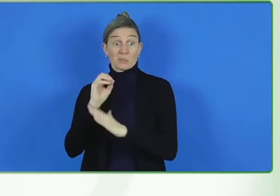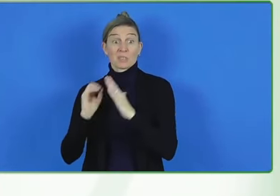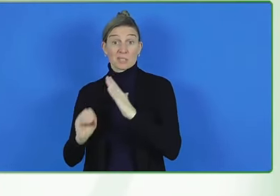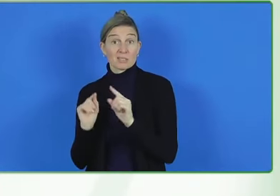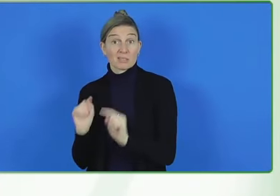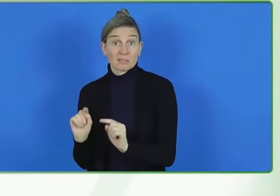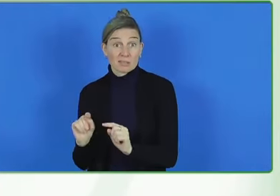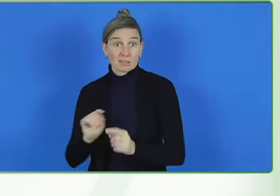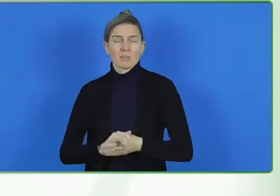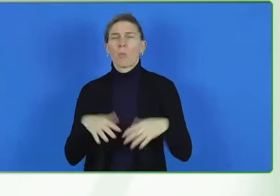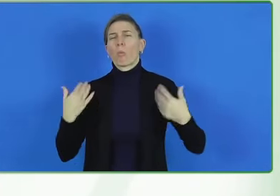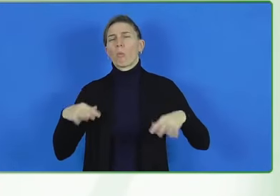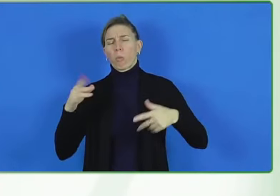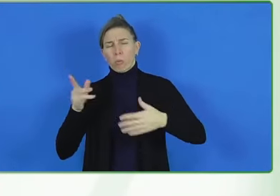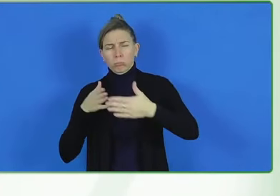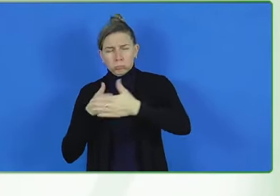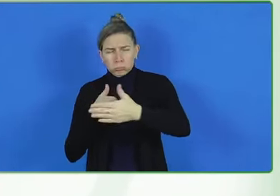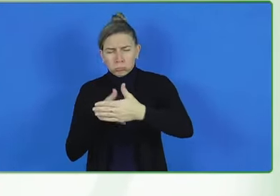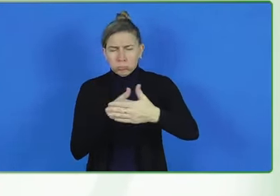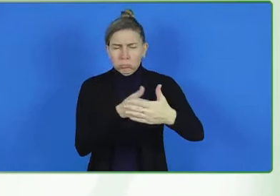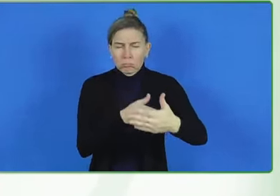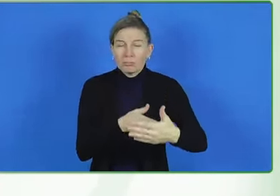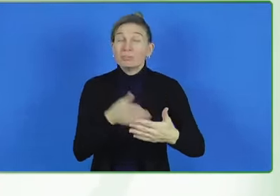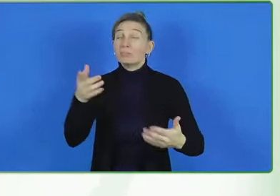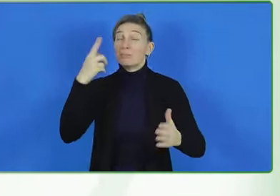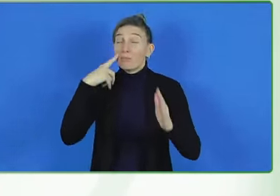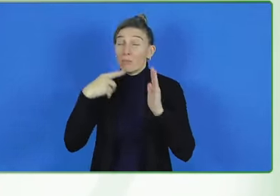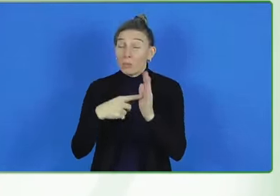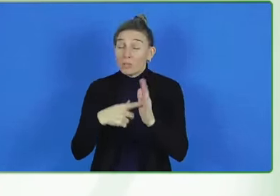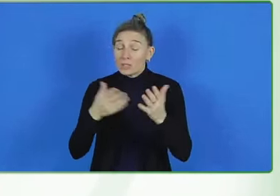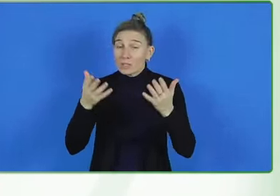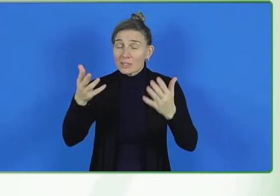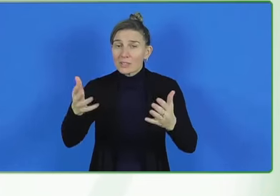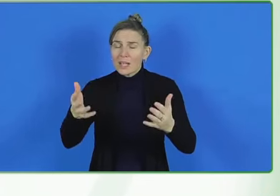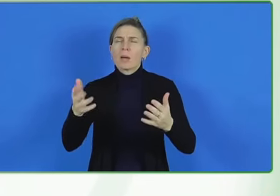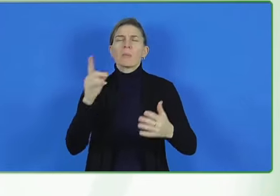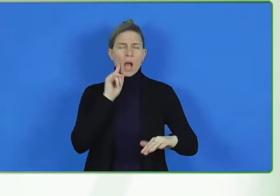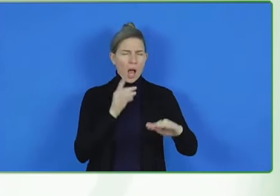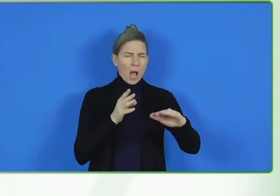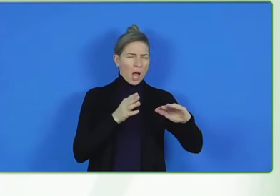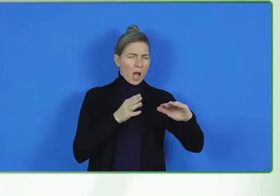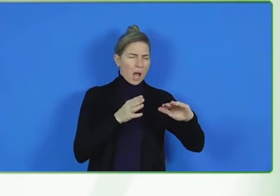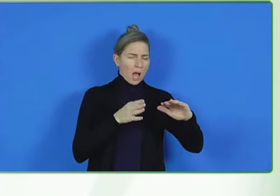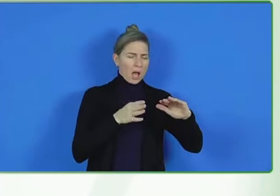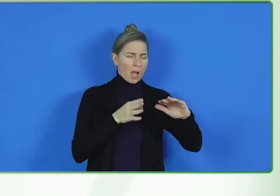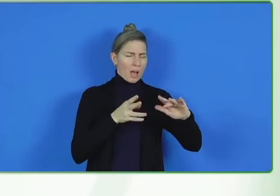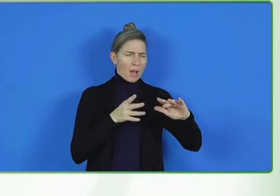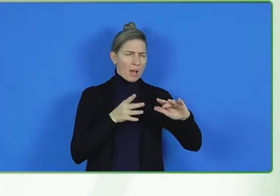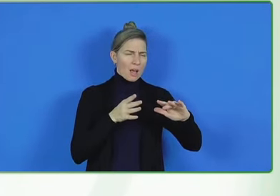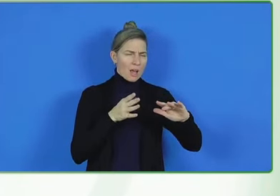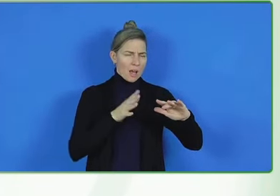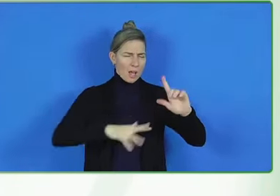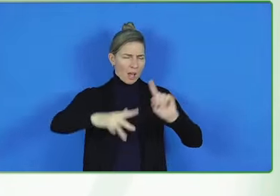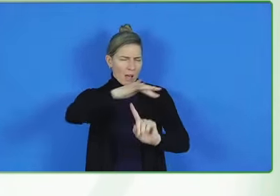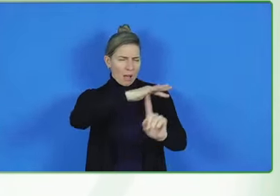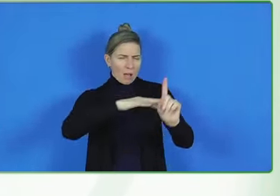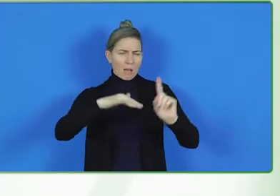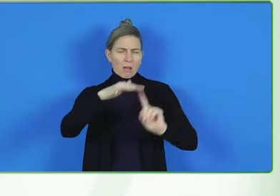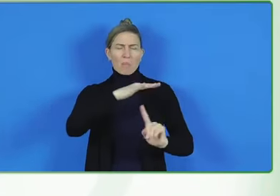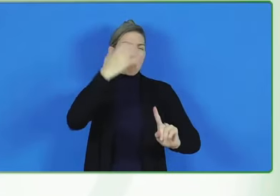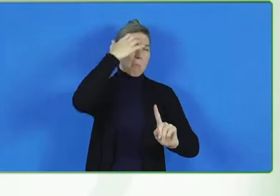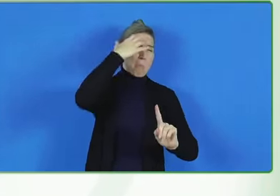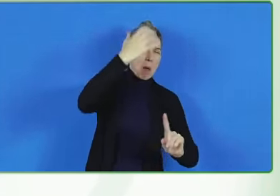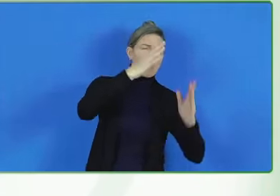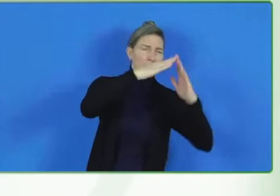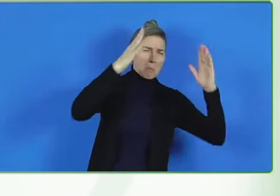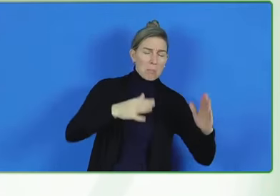example, in two evaluations of accessibility to the architectural environments of public buildings, it